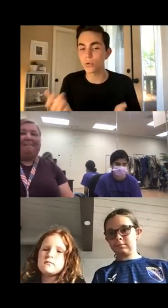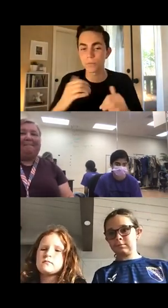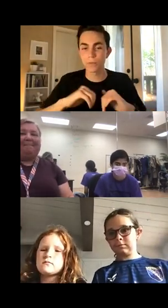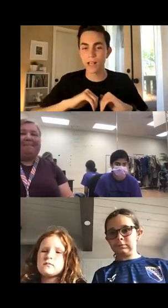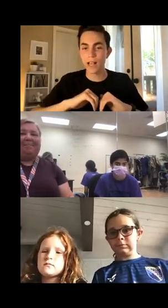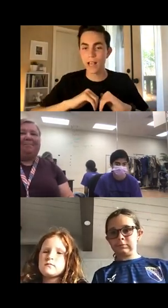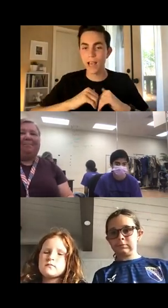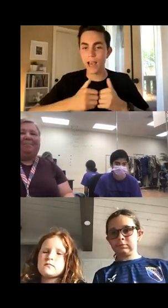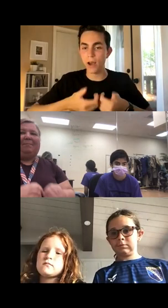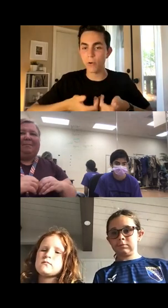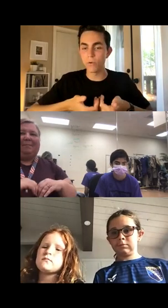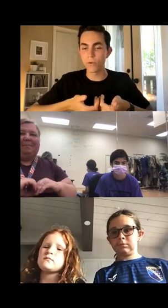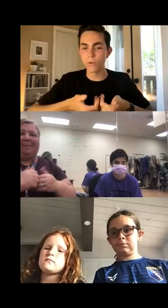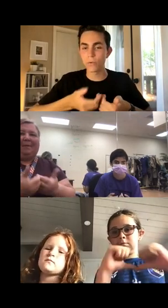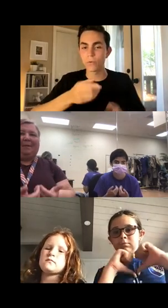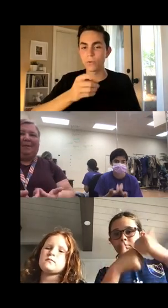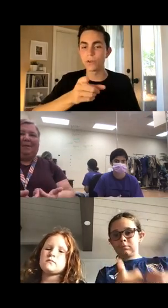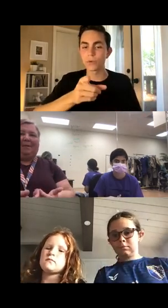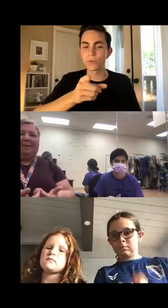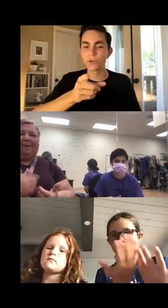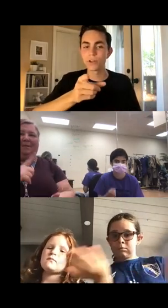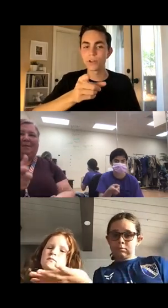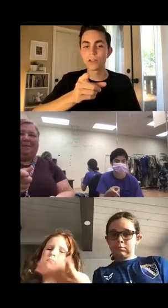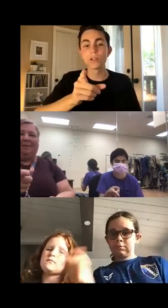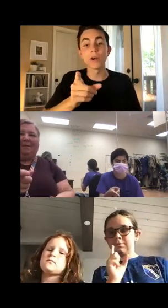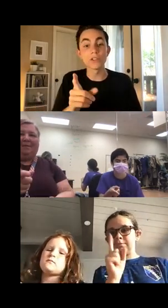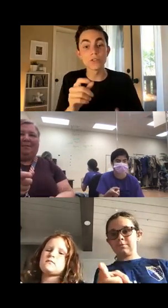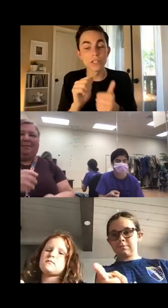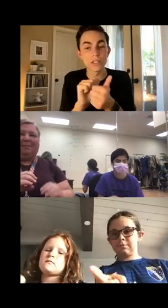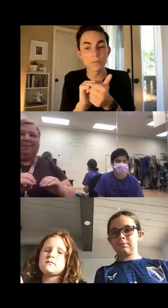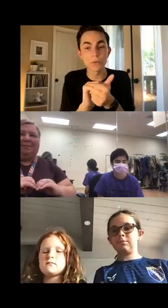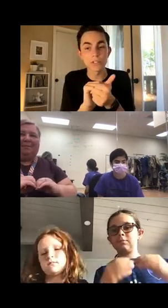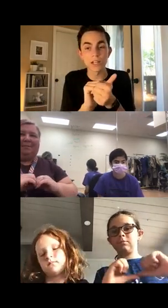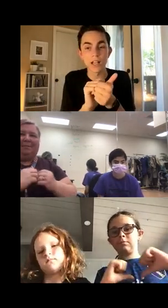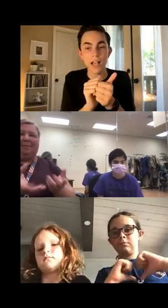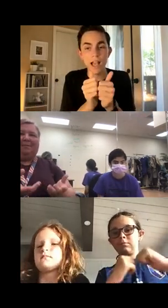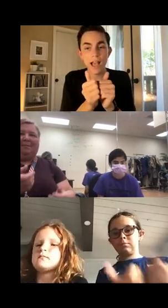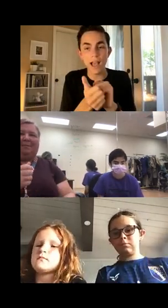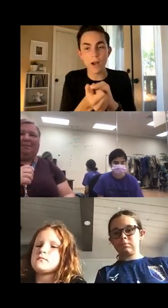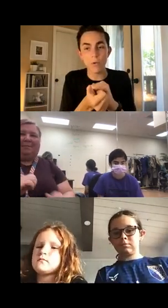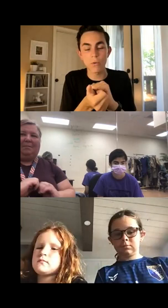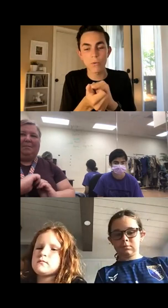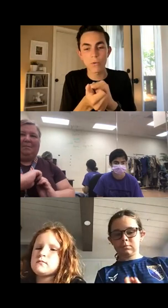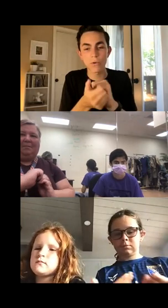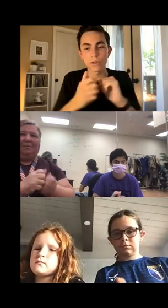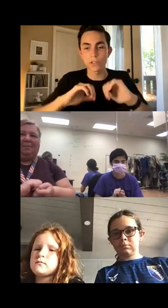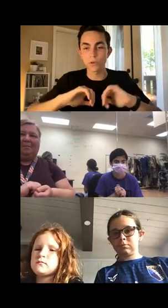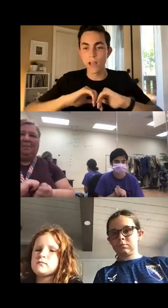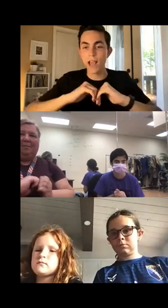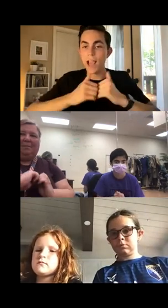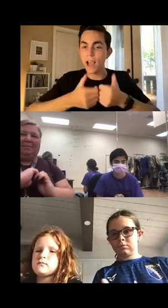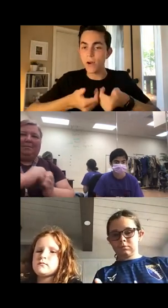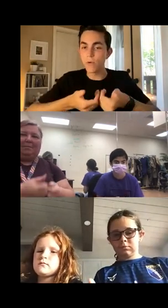you. How you. You might also see some people sign how. And